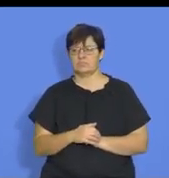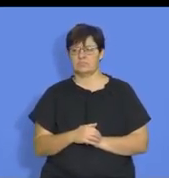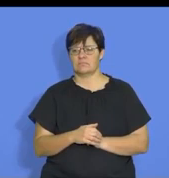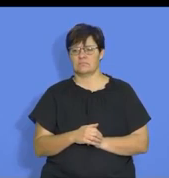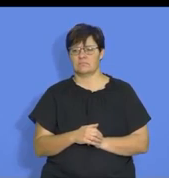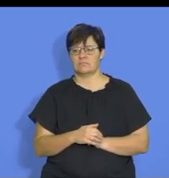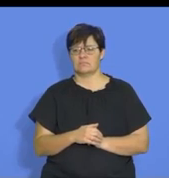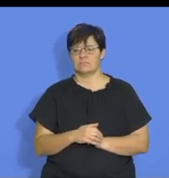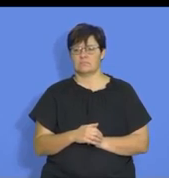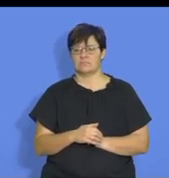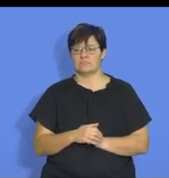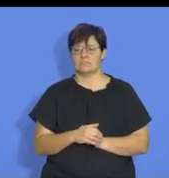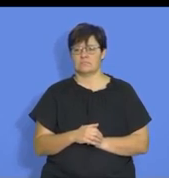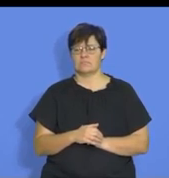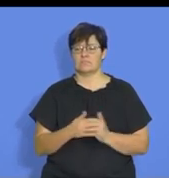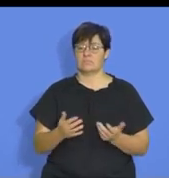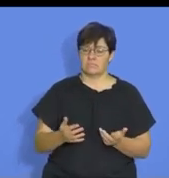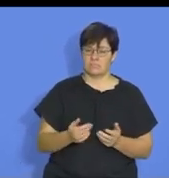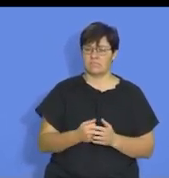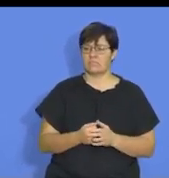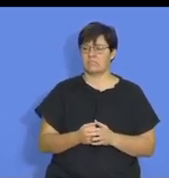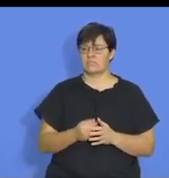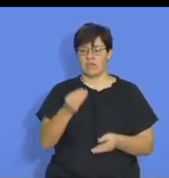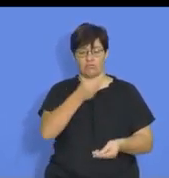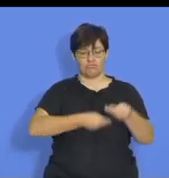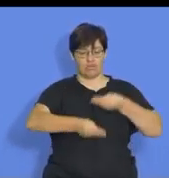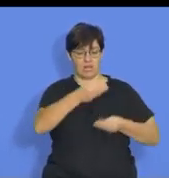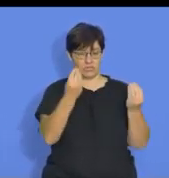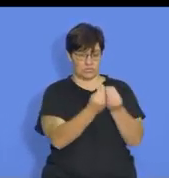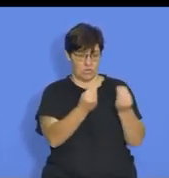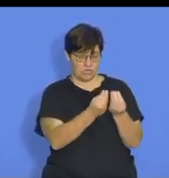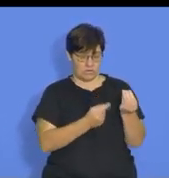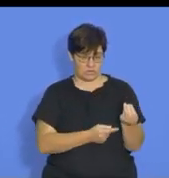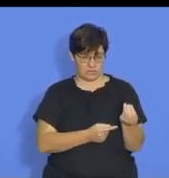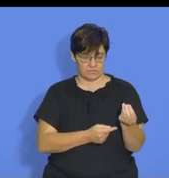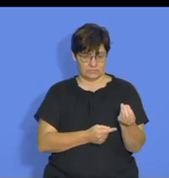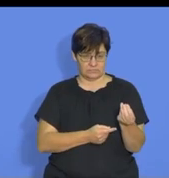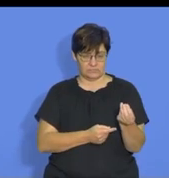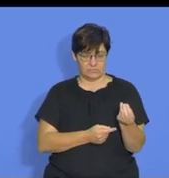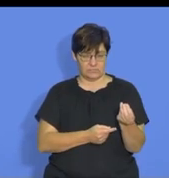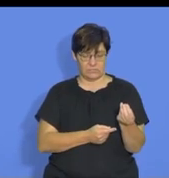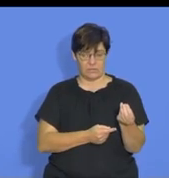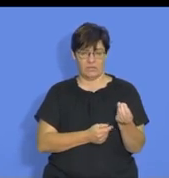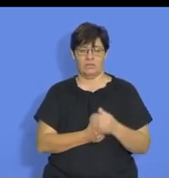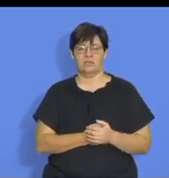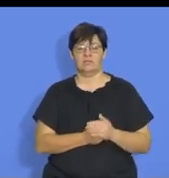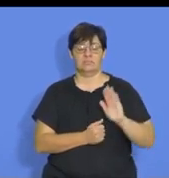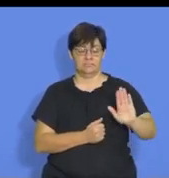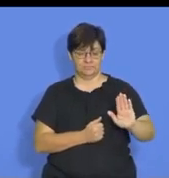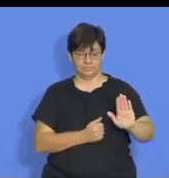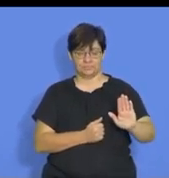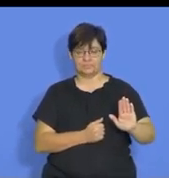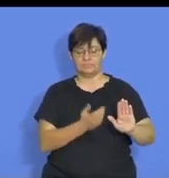my two accounts affected with this transaction. Obviously, trading stock is